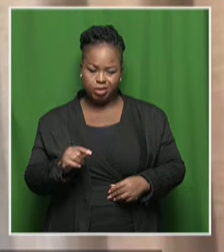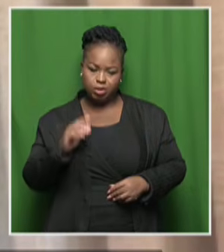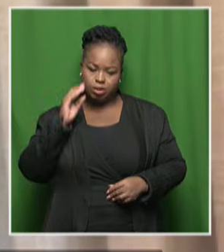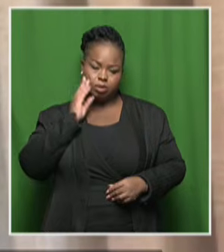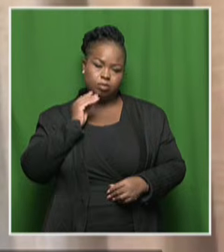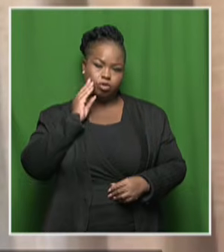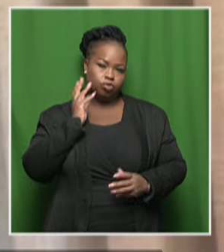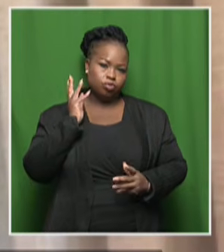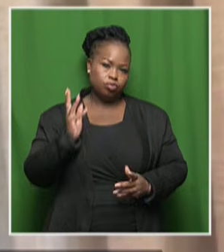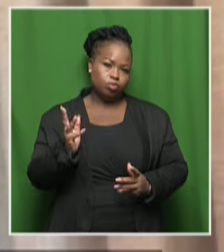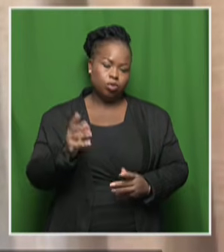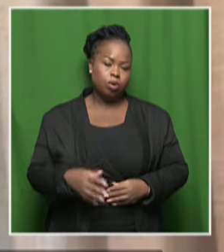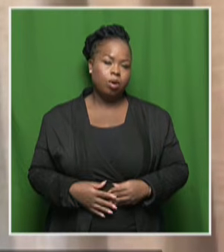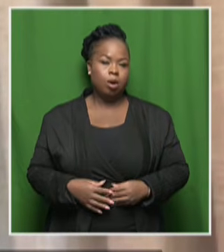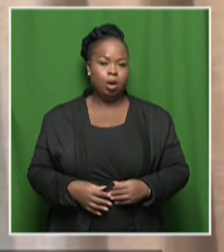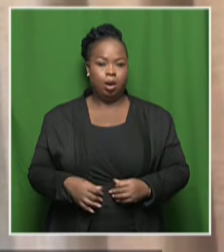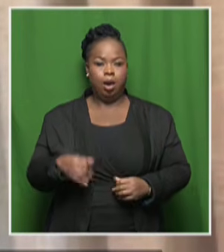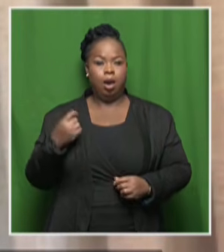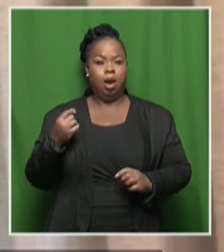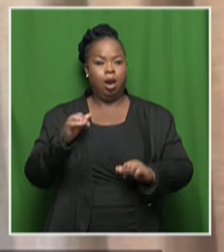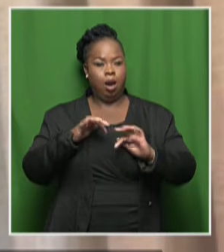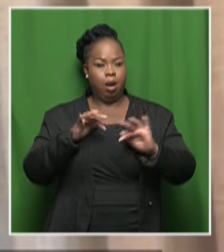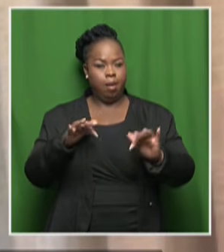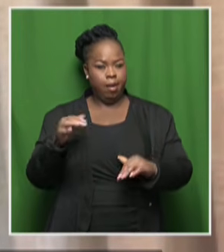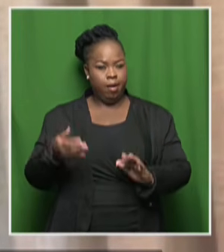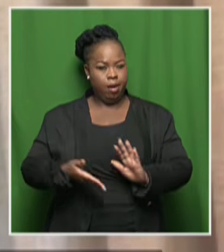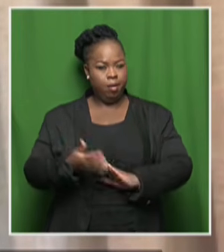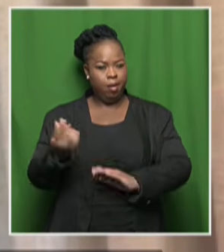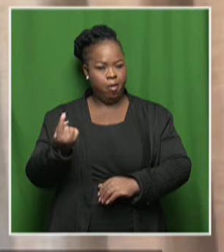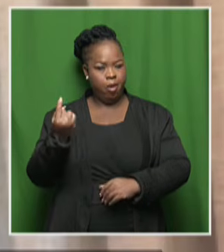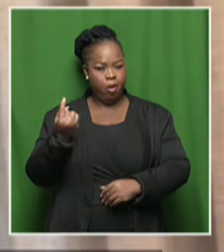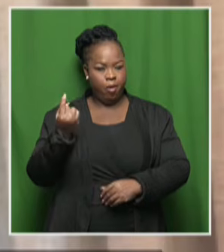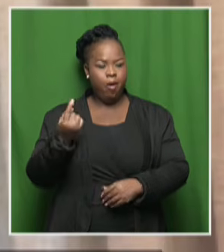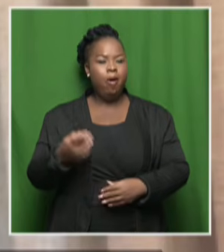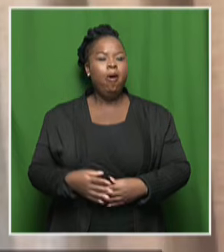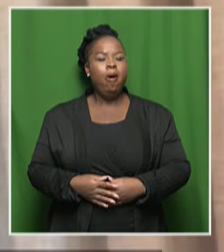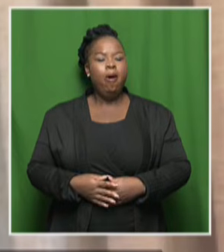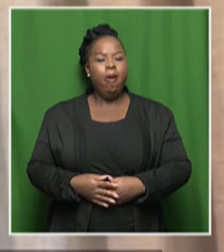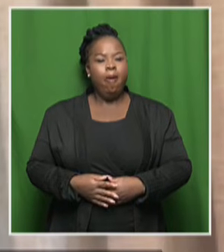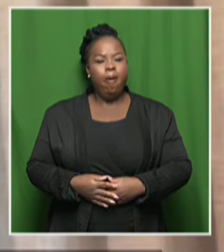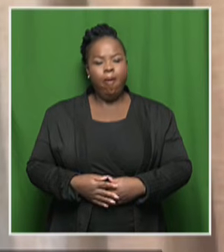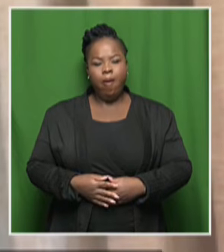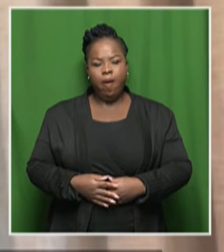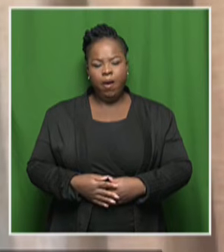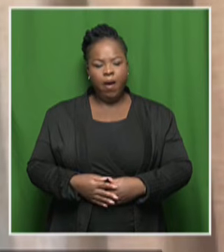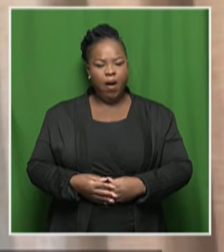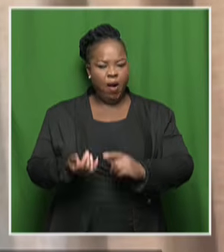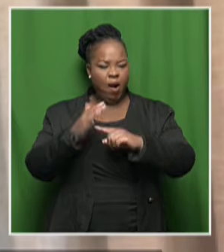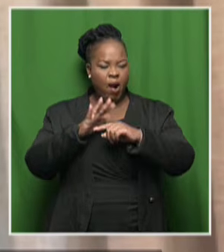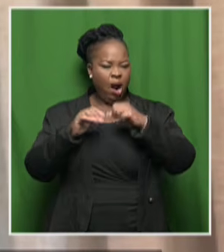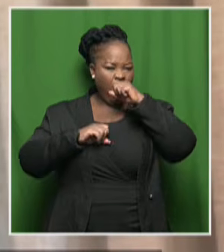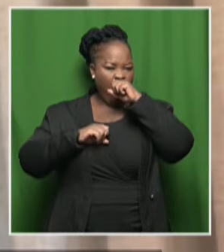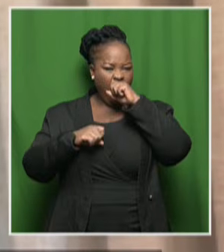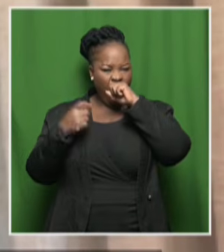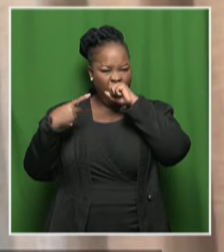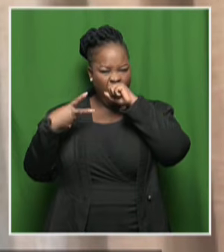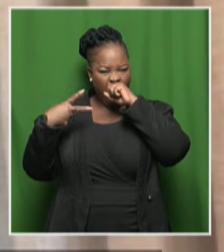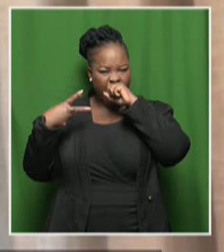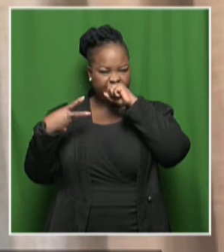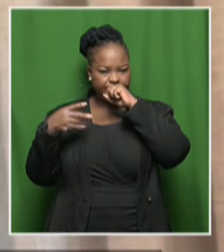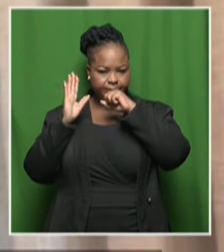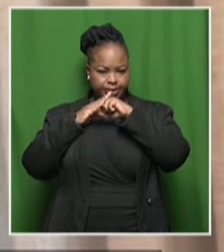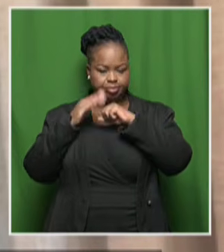experience. For solo specifically, so as you said, it's the second time that I'm